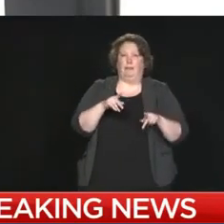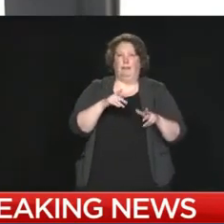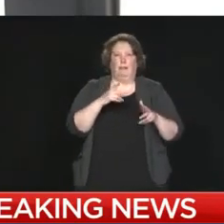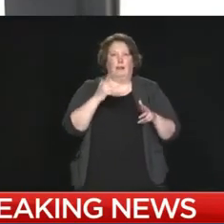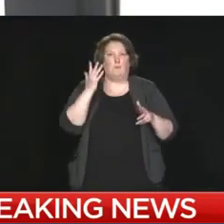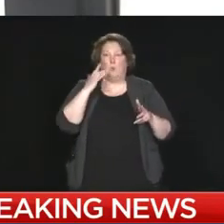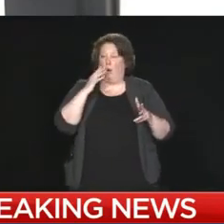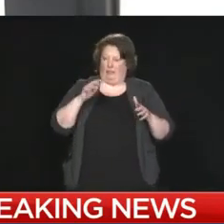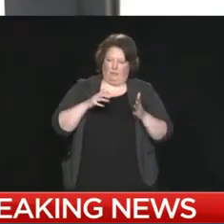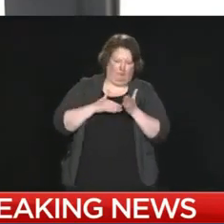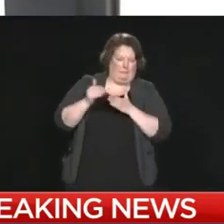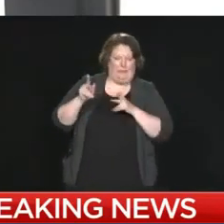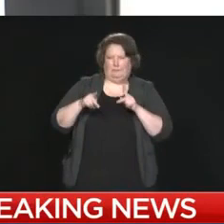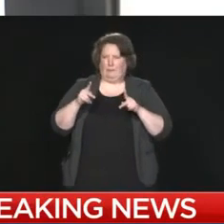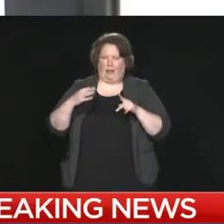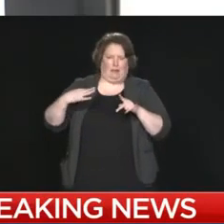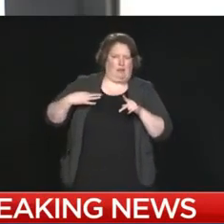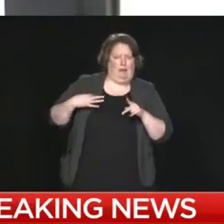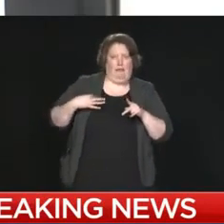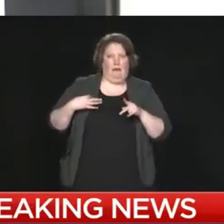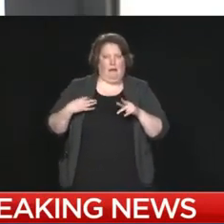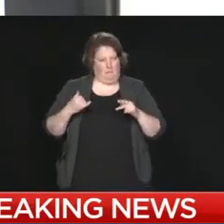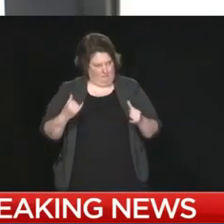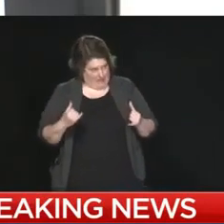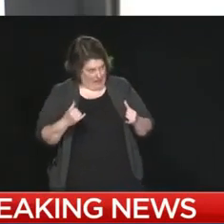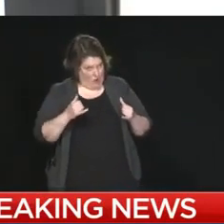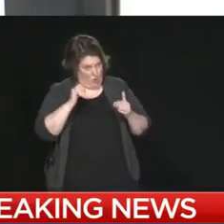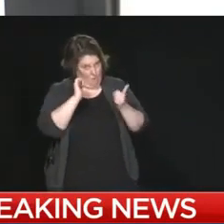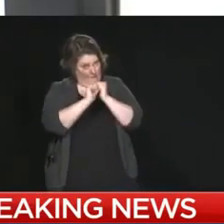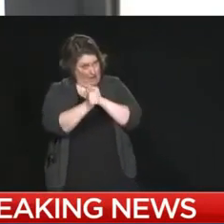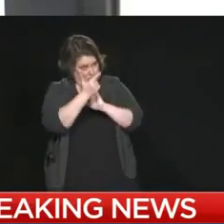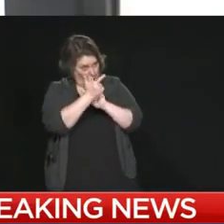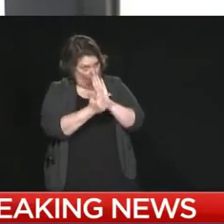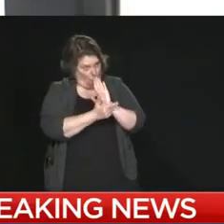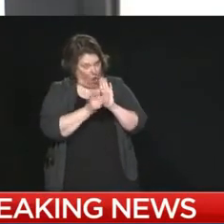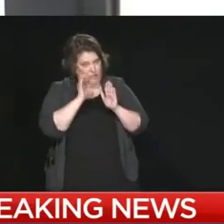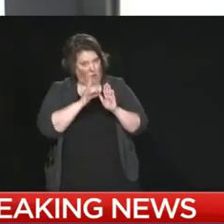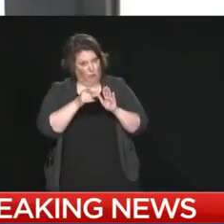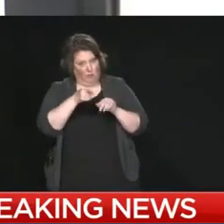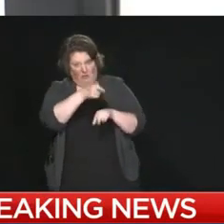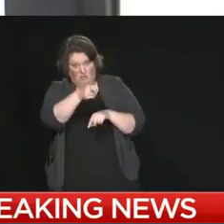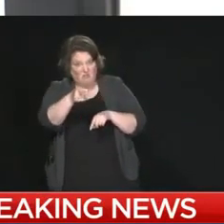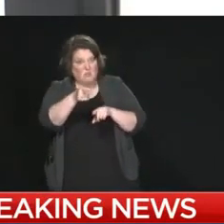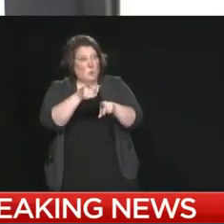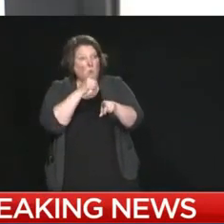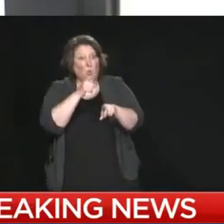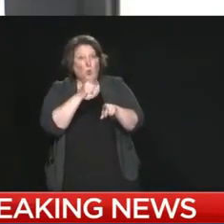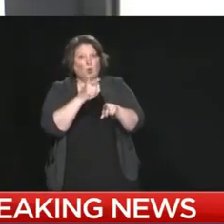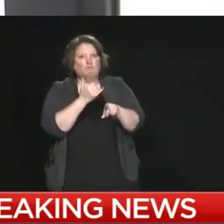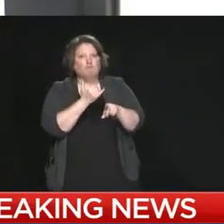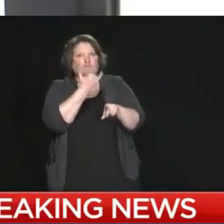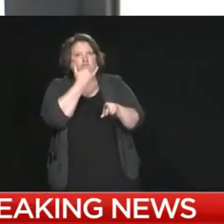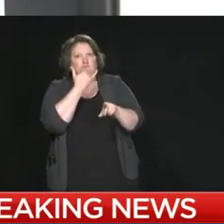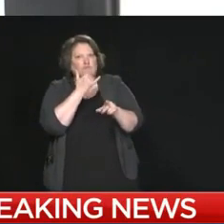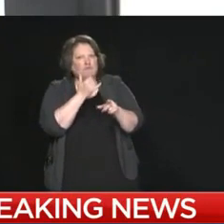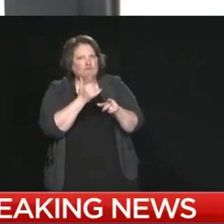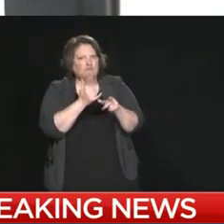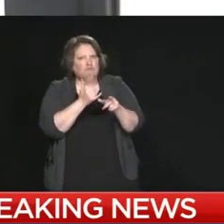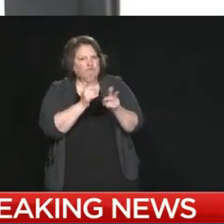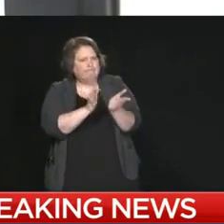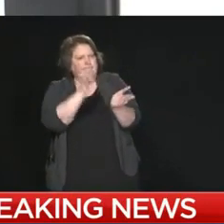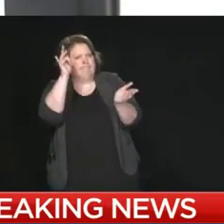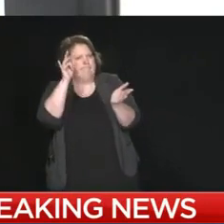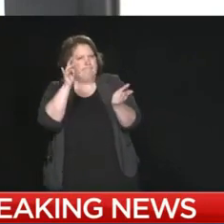Canadians who are applying for this benefit. But now you're bringing in legislation that will fine or imprison people for fraudulent claims. I'm just wondering